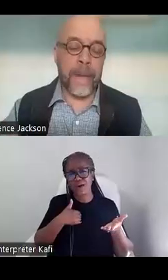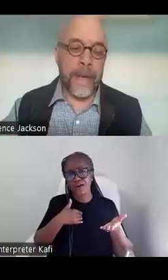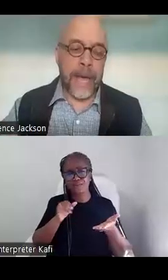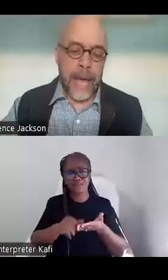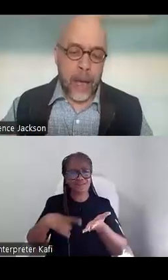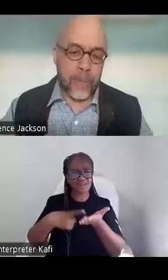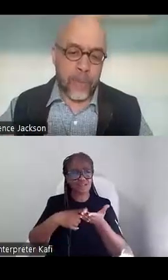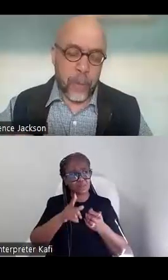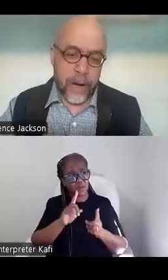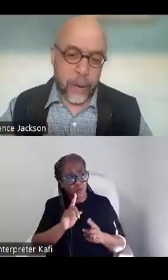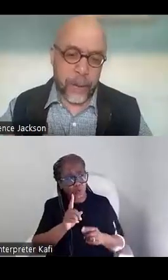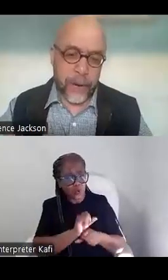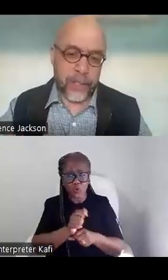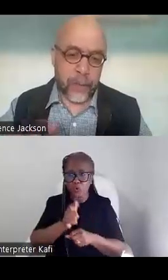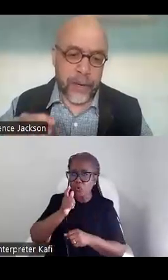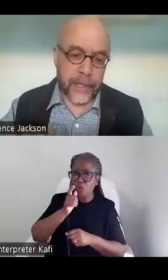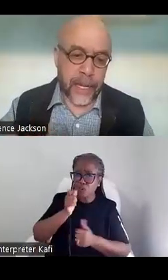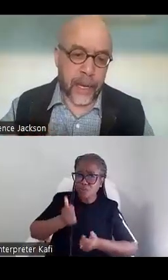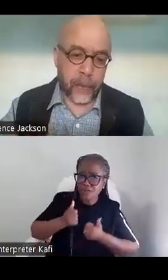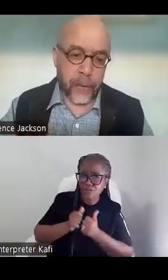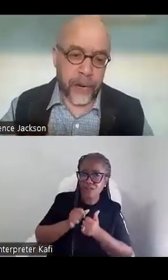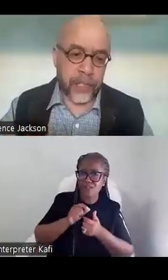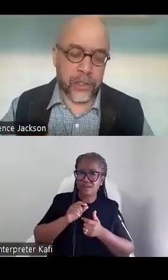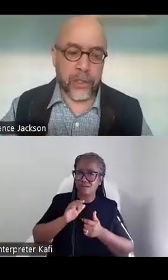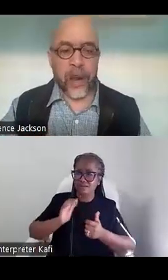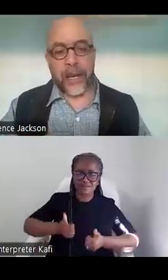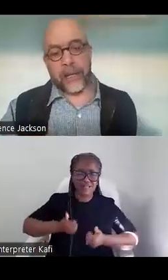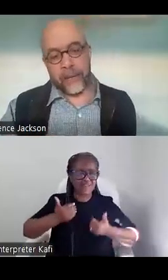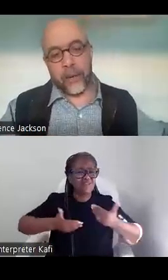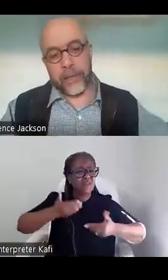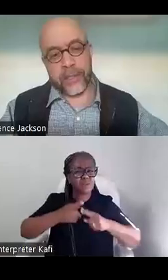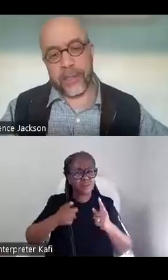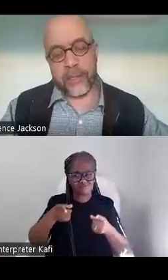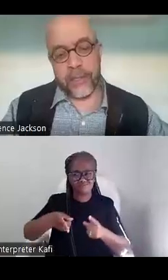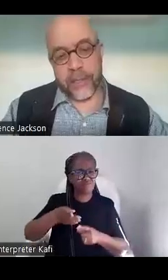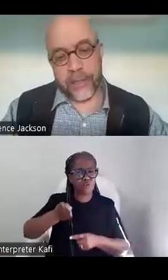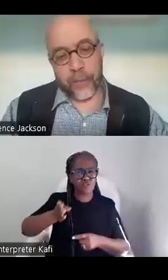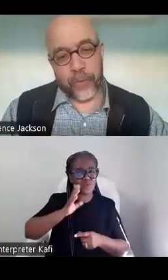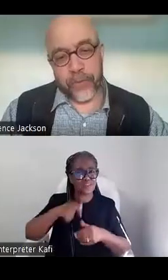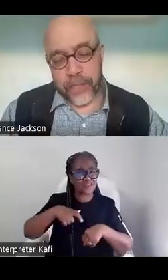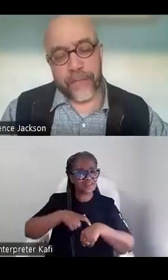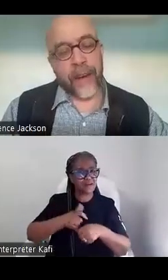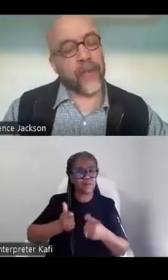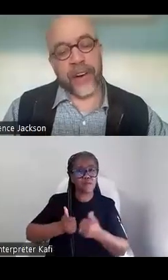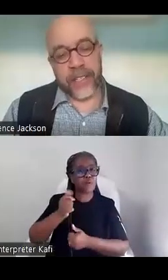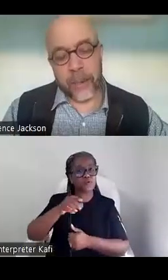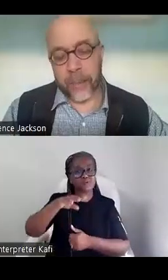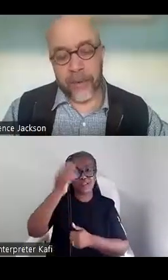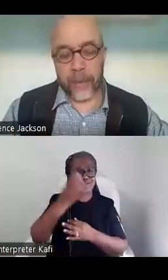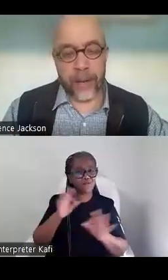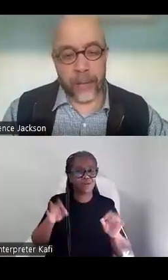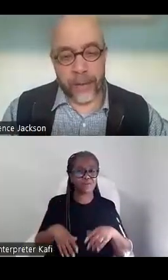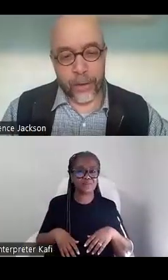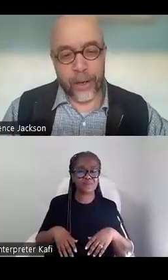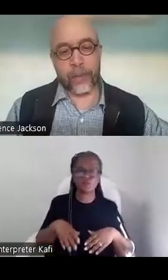about. Part of the pressure by the time Frazier is writing, and I mean, this is it's very, very contemporary. I